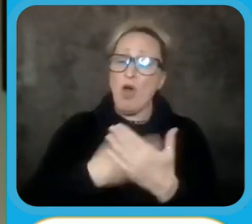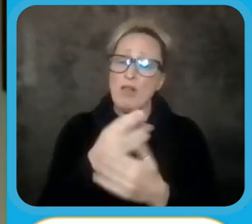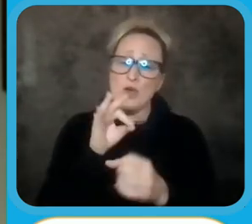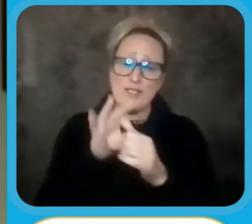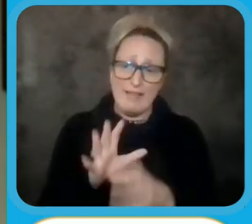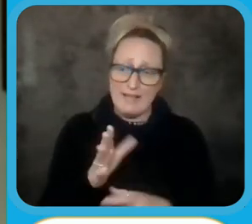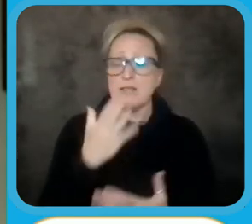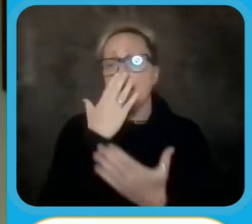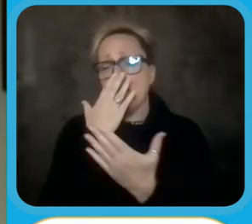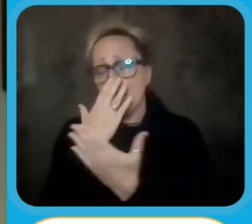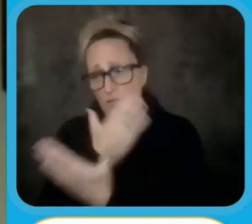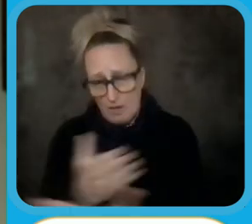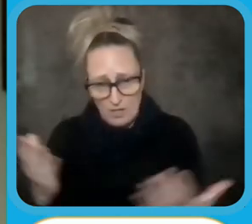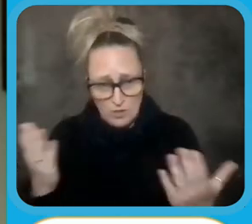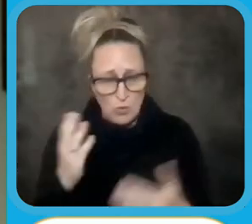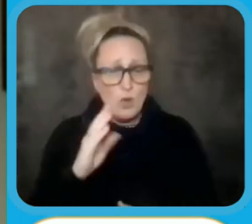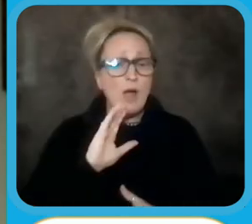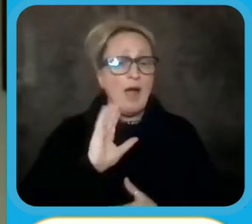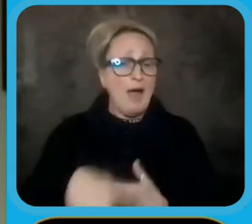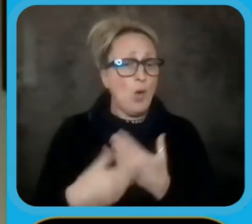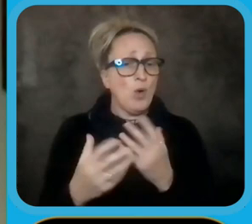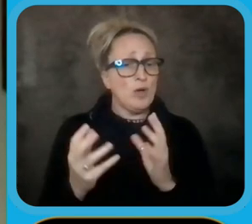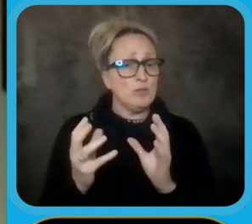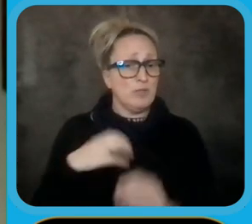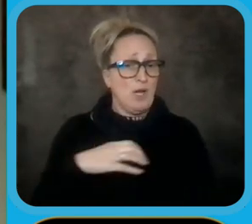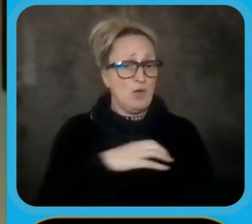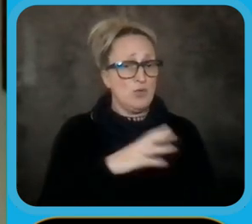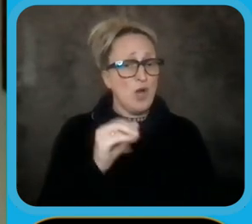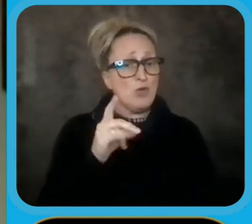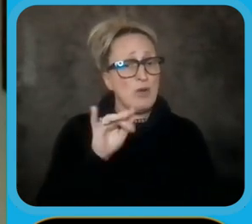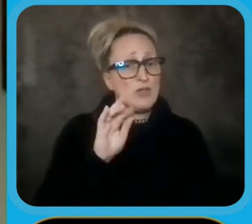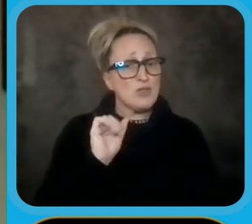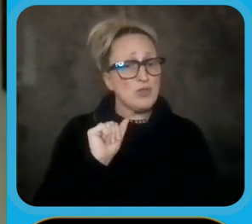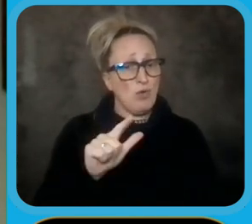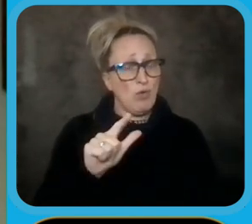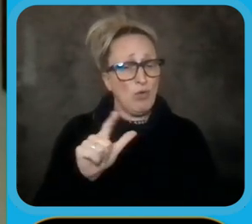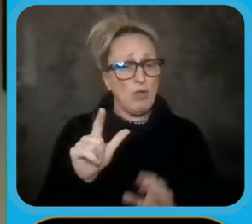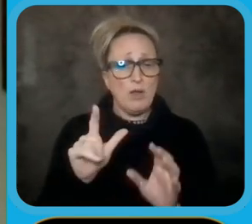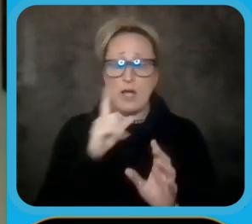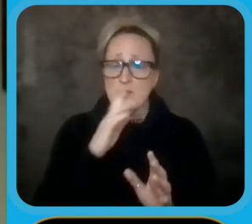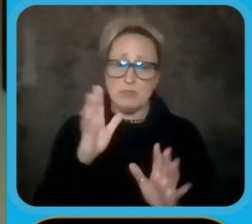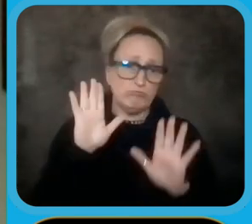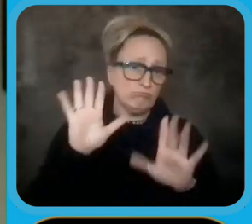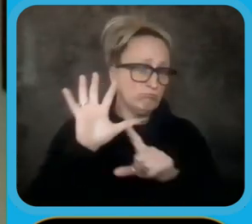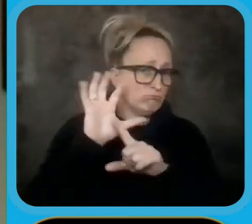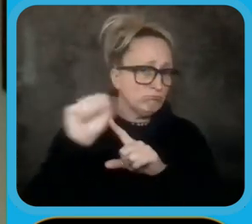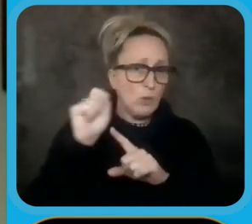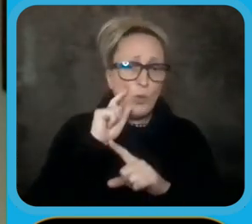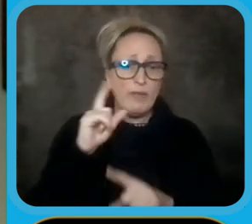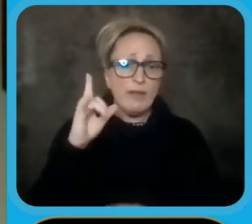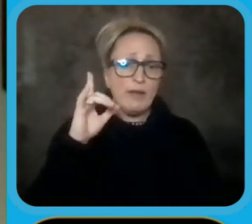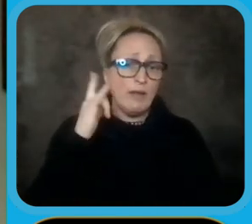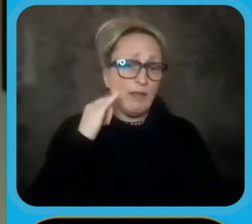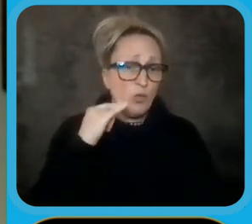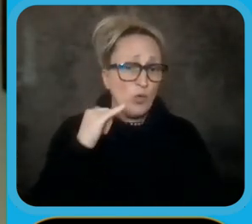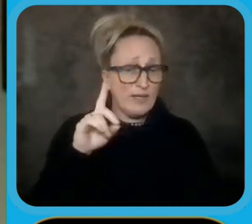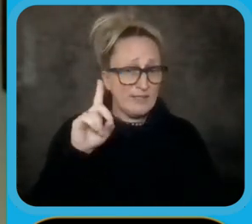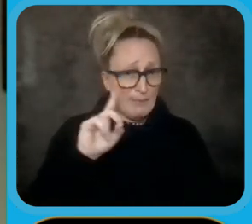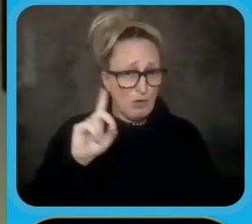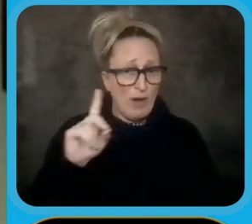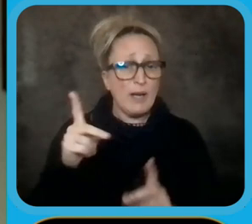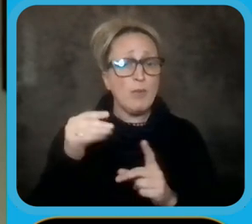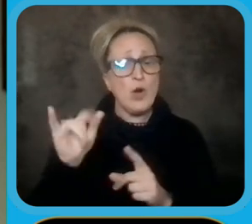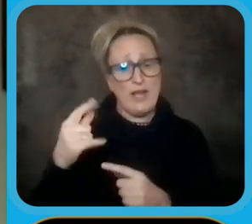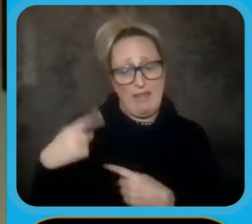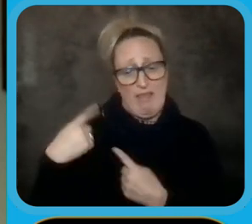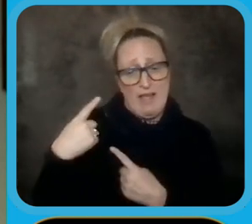Our congressional delegation enjoyed a stellar working relationship with the California Democratic Party in the last cycle,